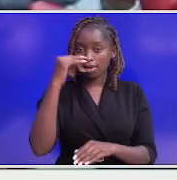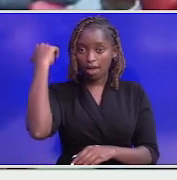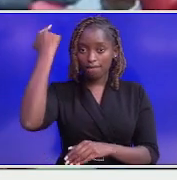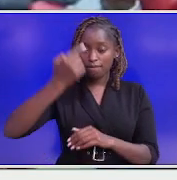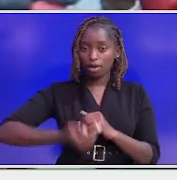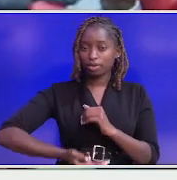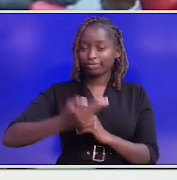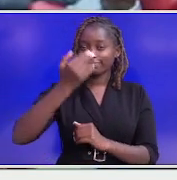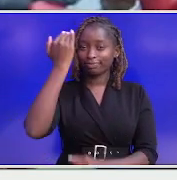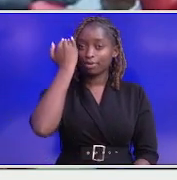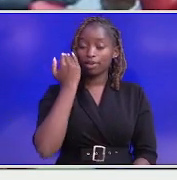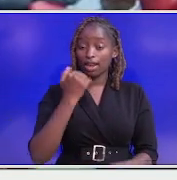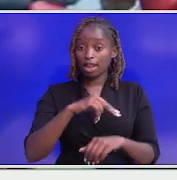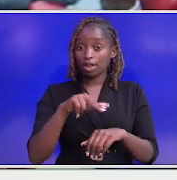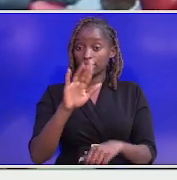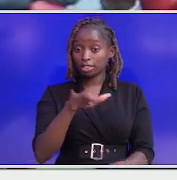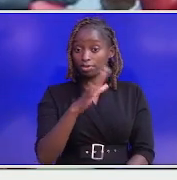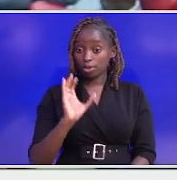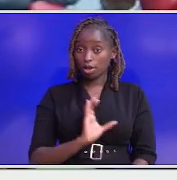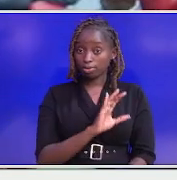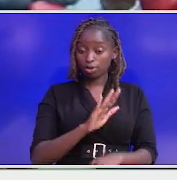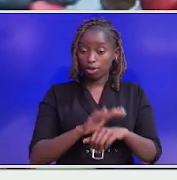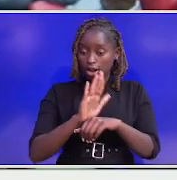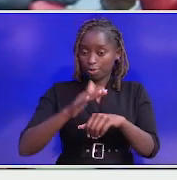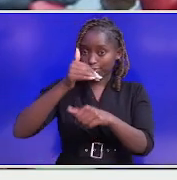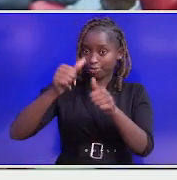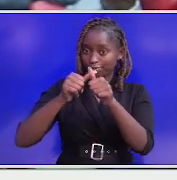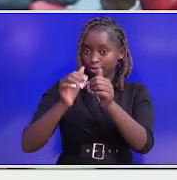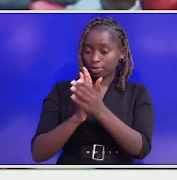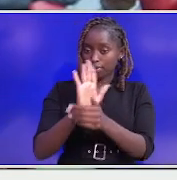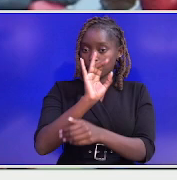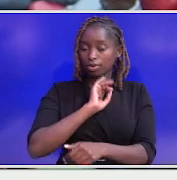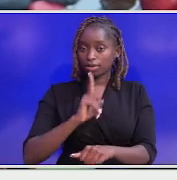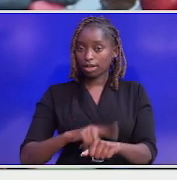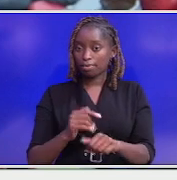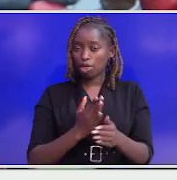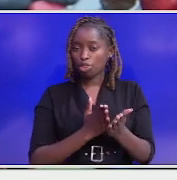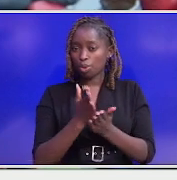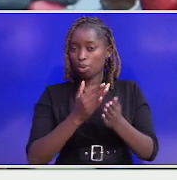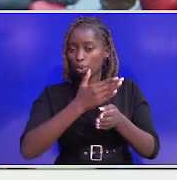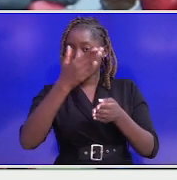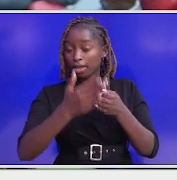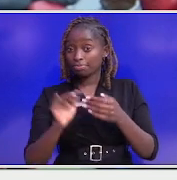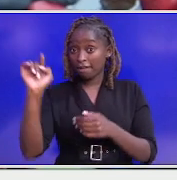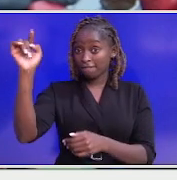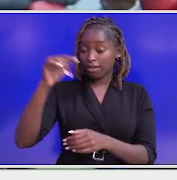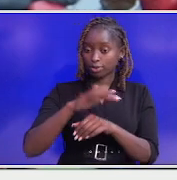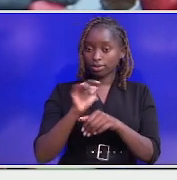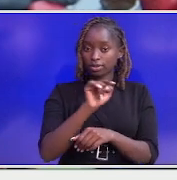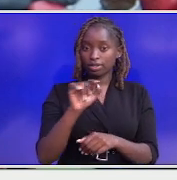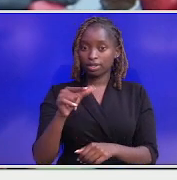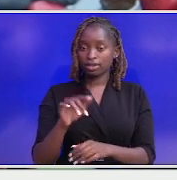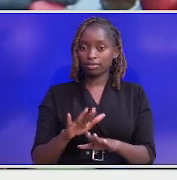the National Assembly Committee on Appointments continued with its sessions through the weekend. First on the grill was